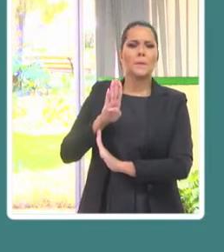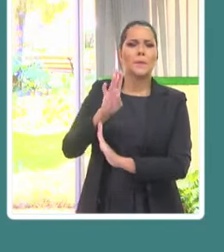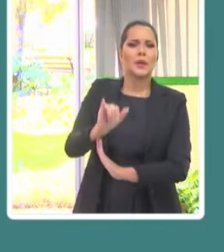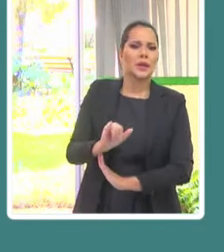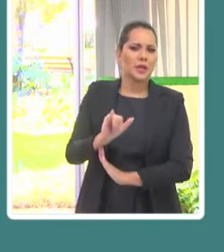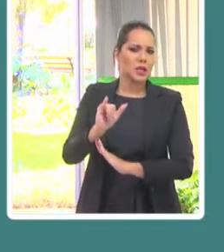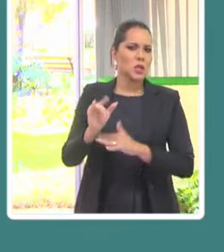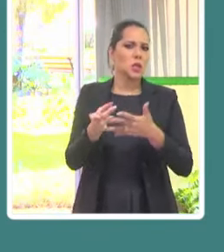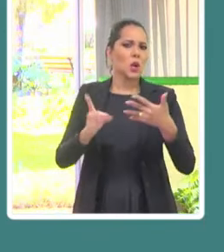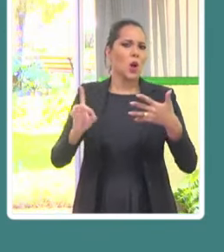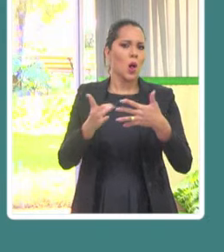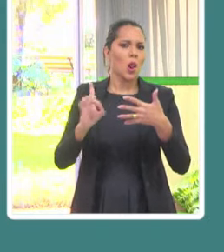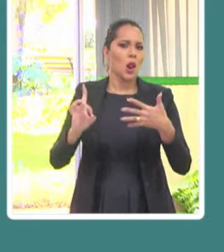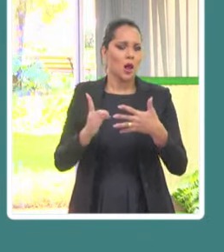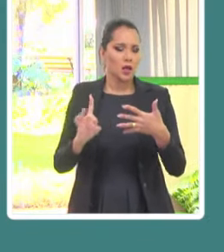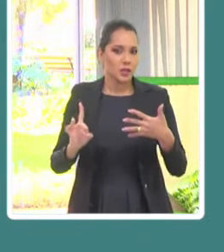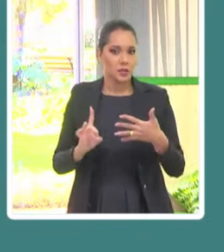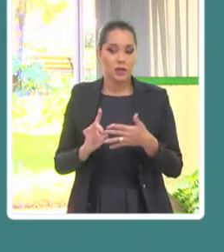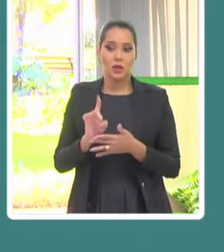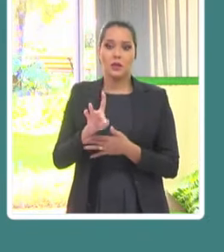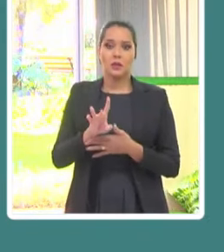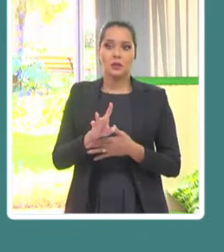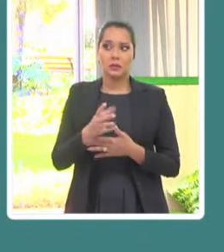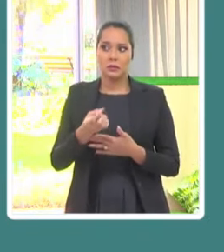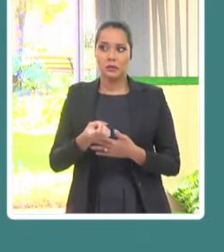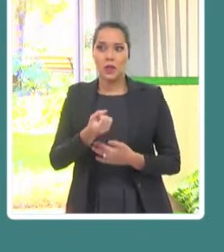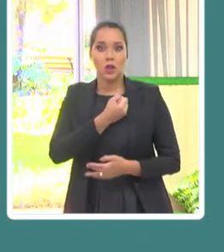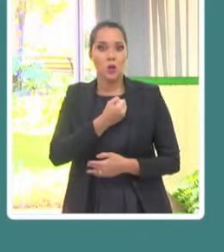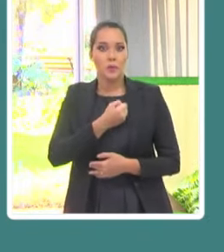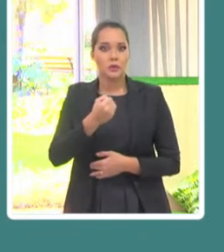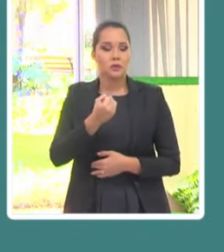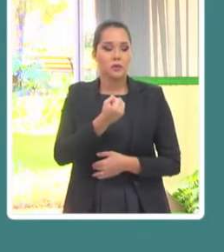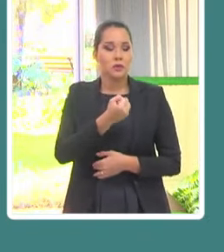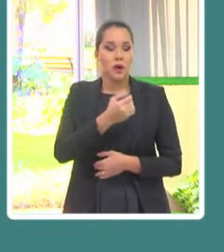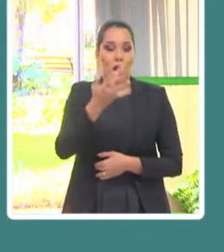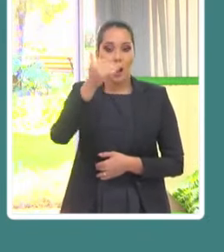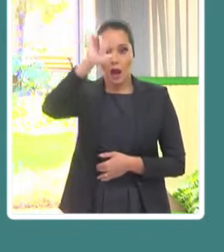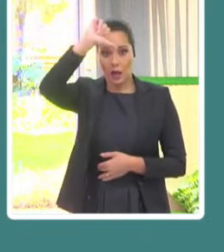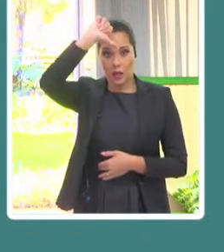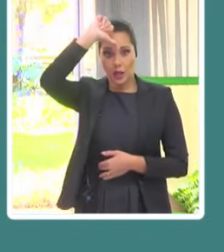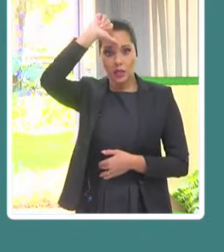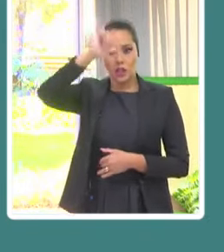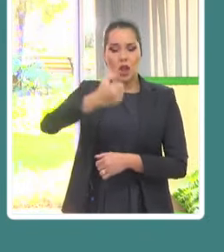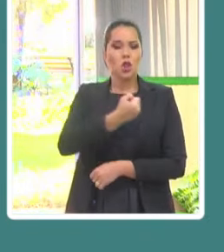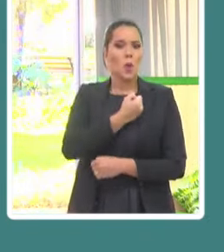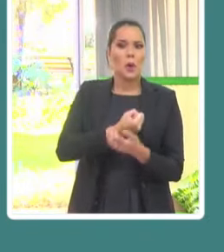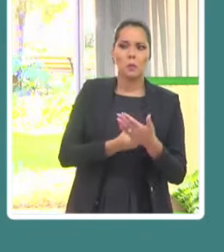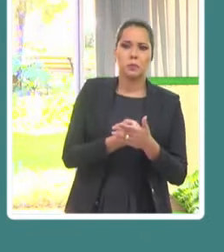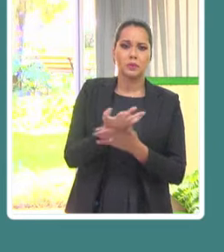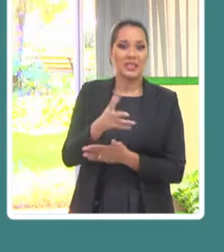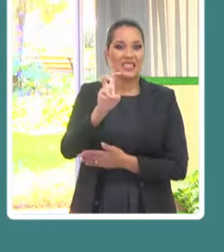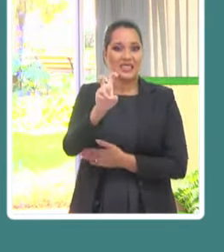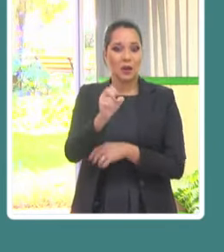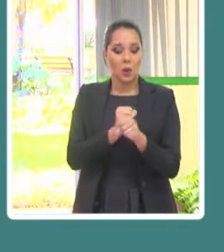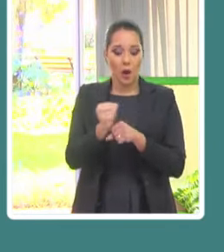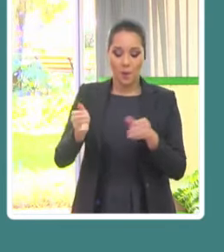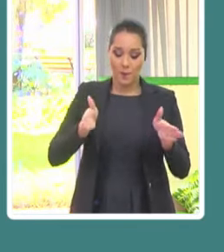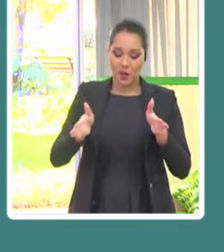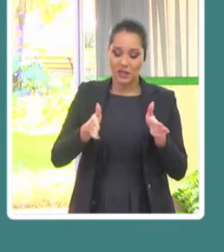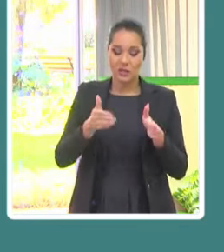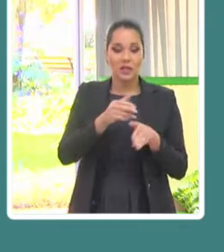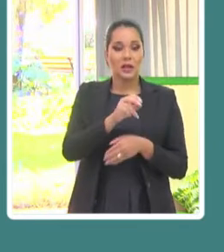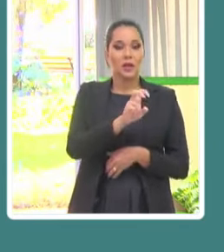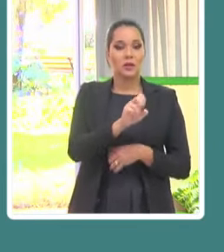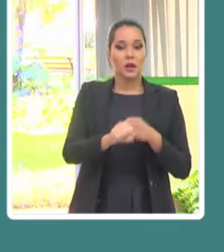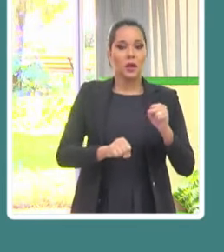just numbers, sorry, India is big numbers. So I'll give you a big number. In 5 years, between